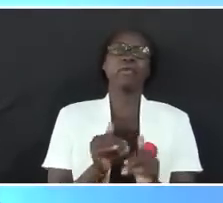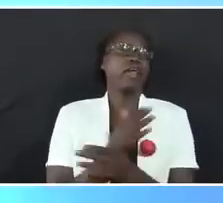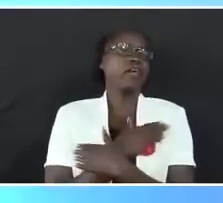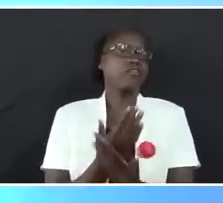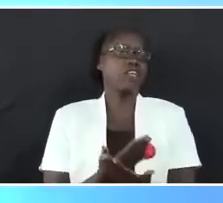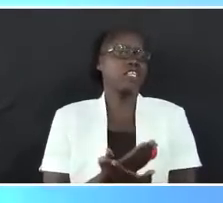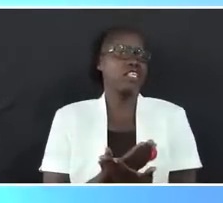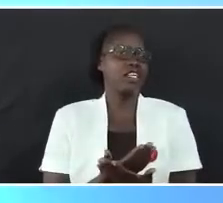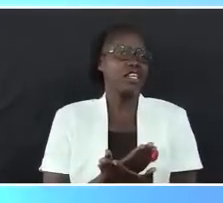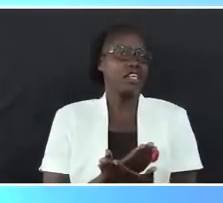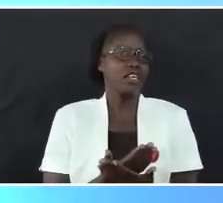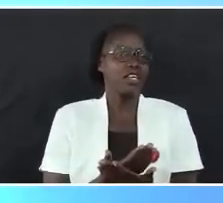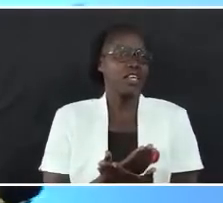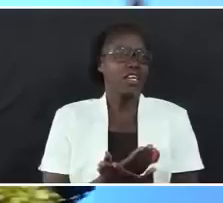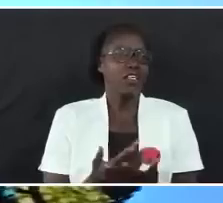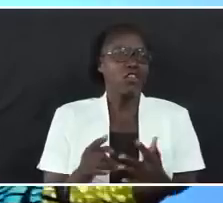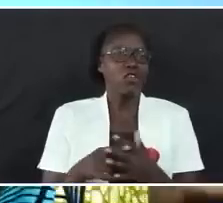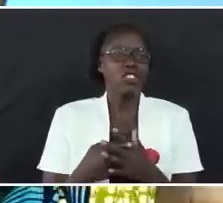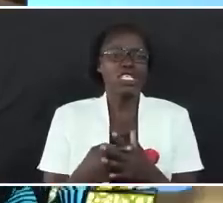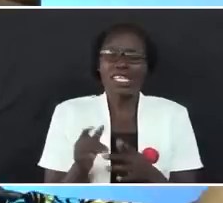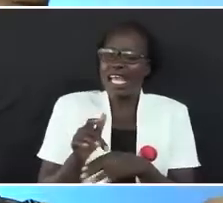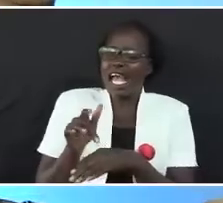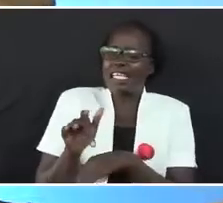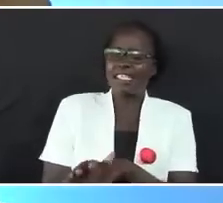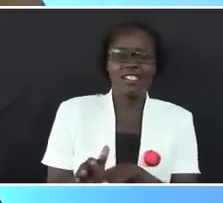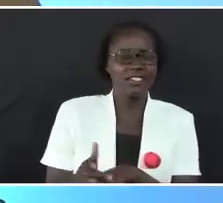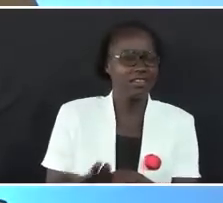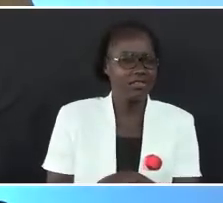Probably it's too long because you started too early.